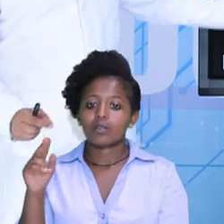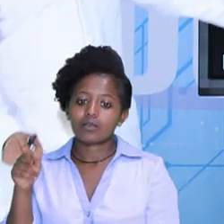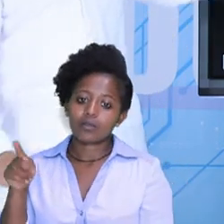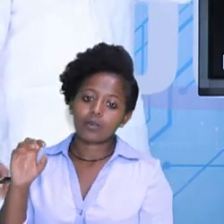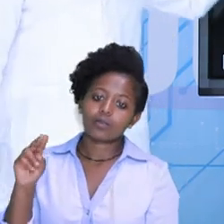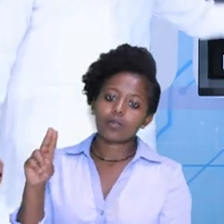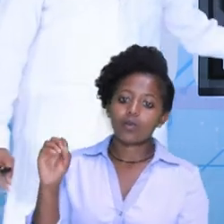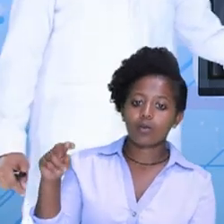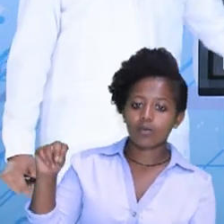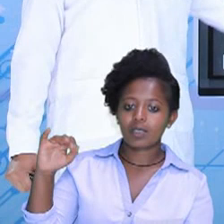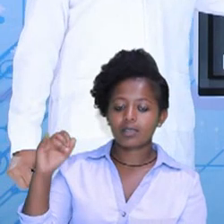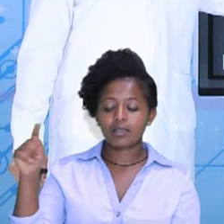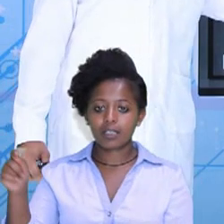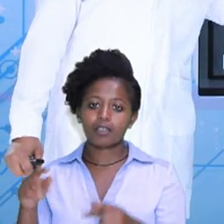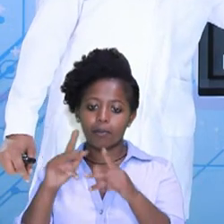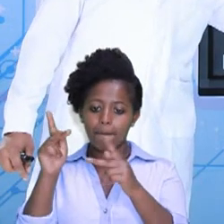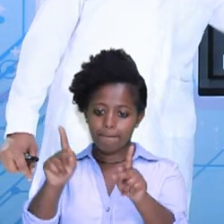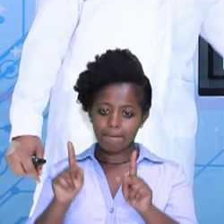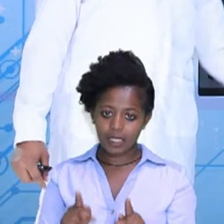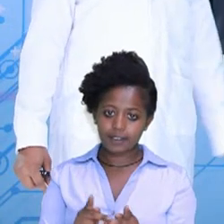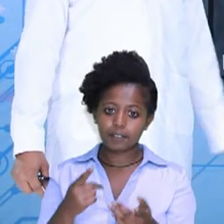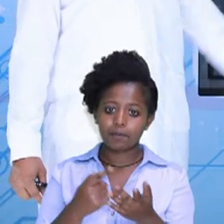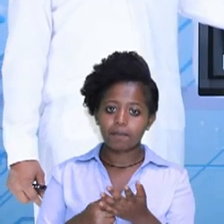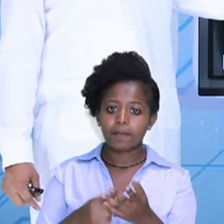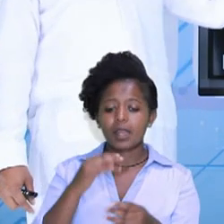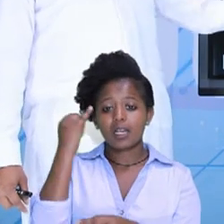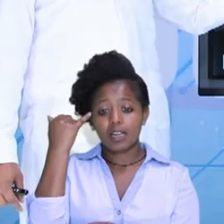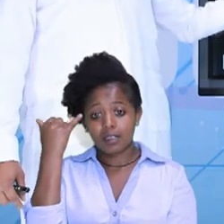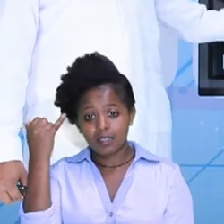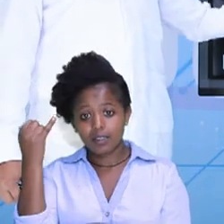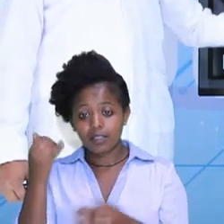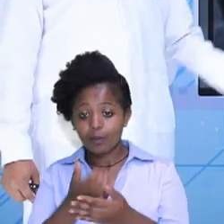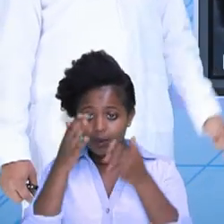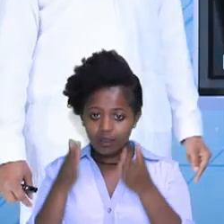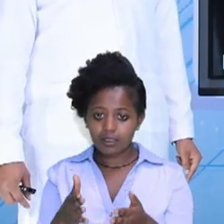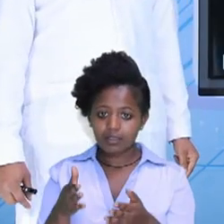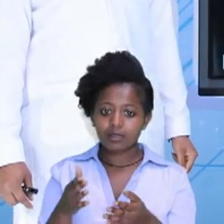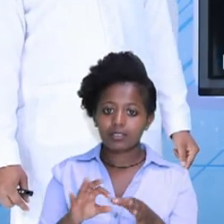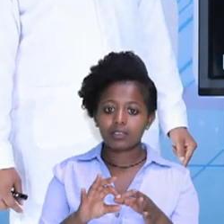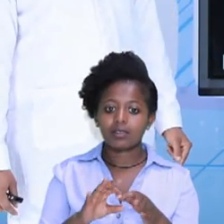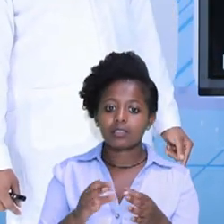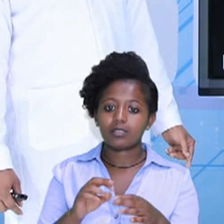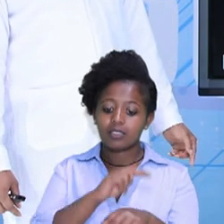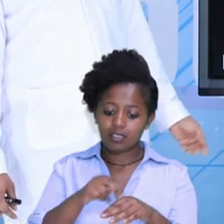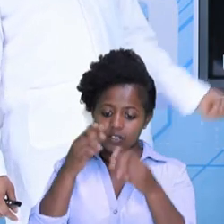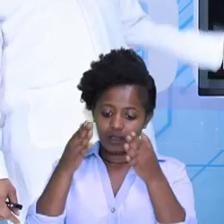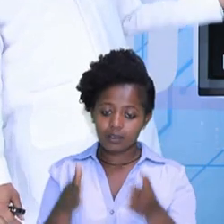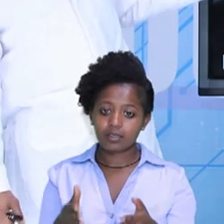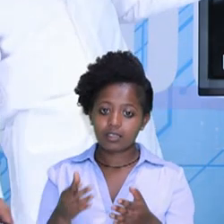He was a nationalist and anti-imperialist and was respected by Chinese